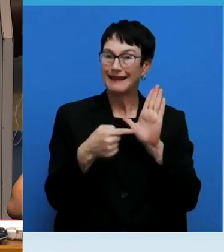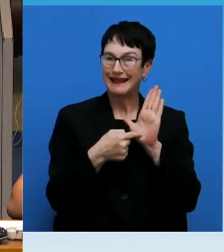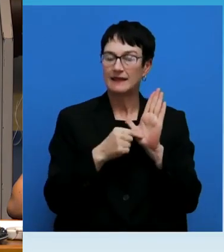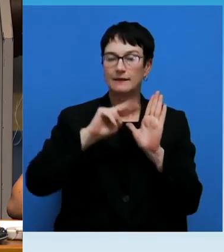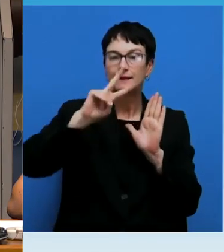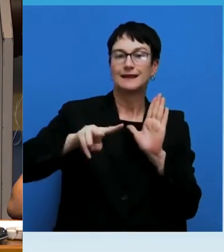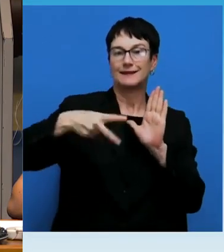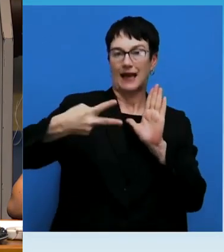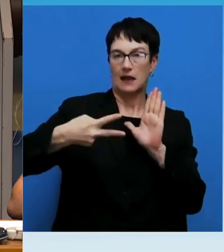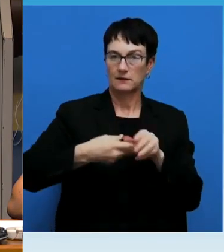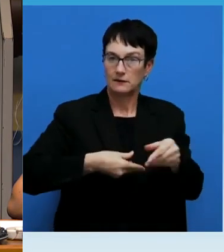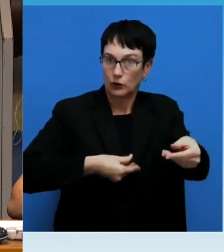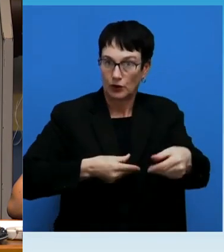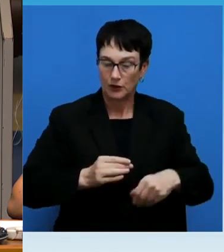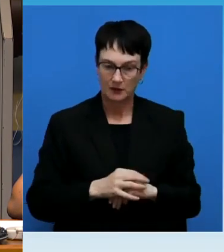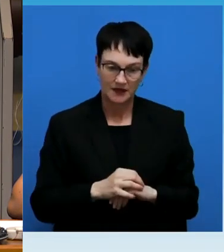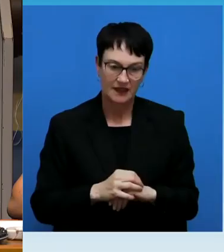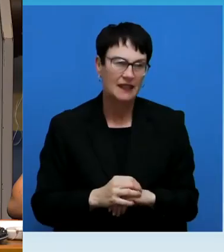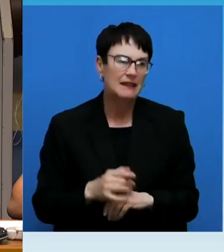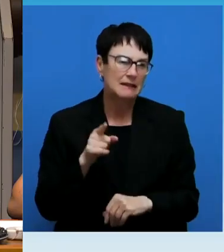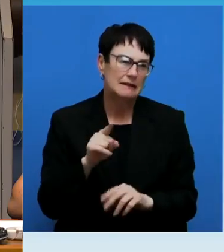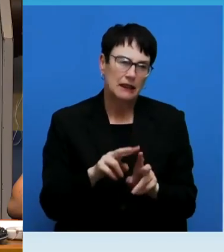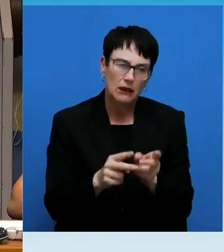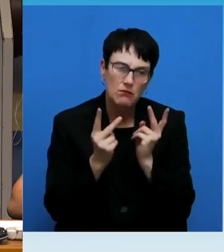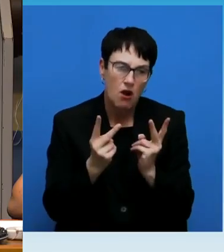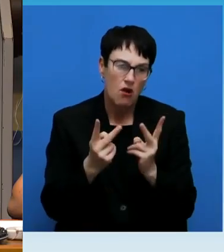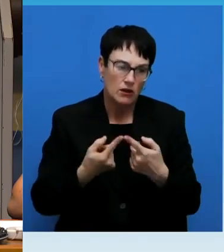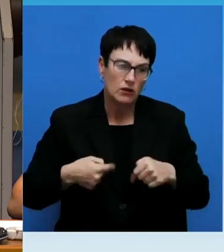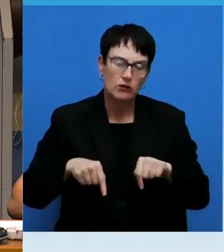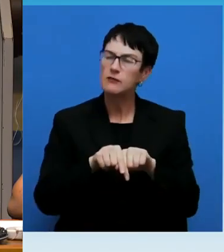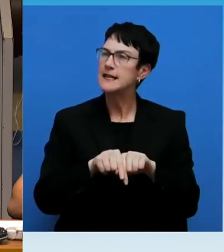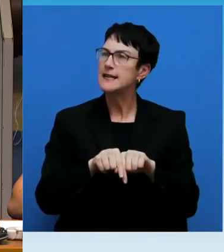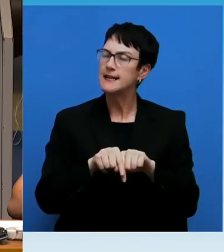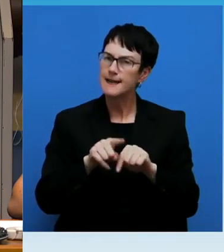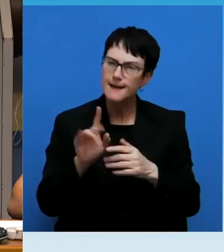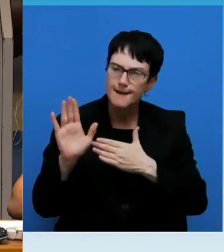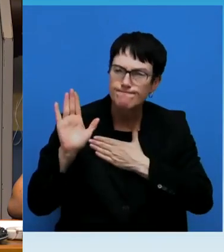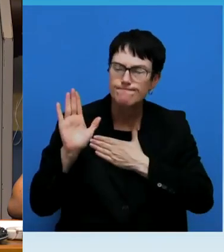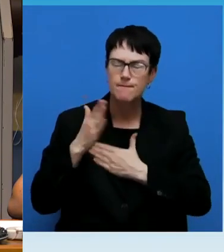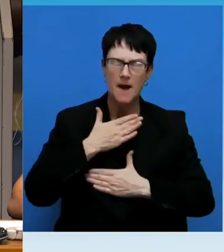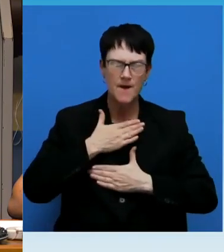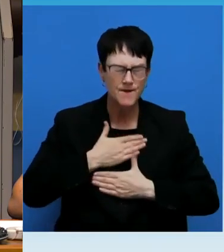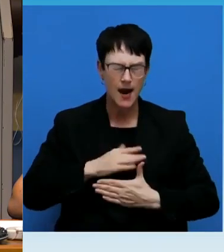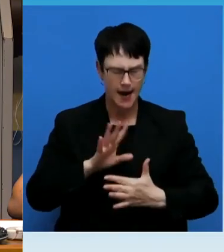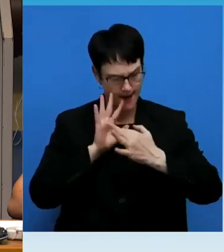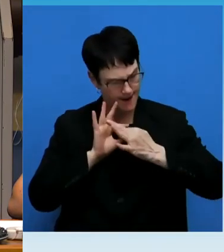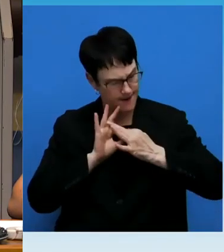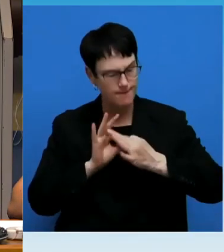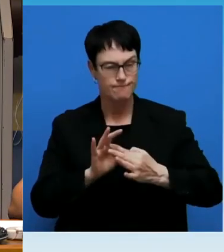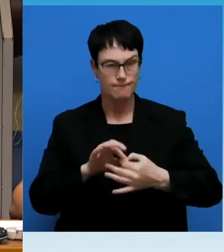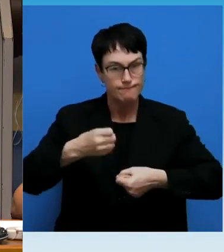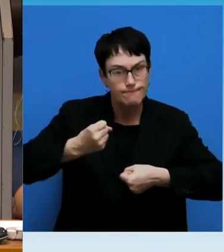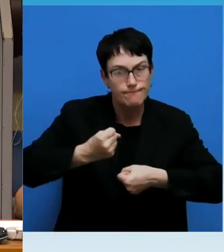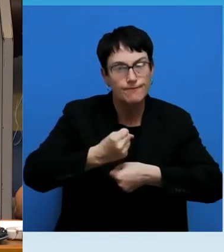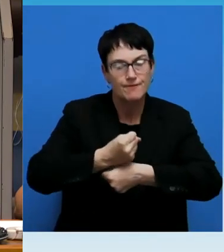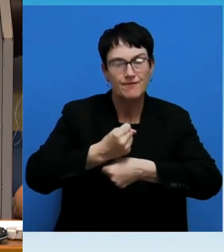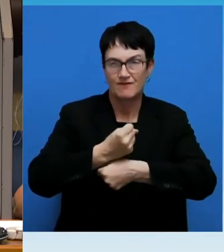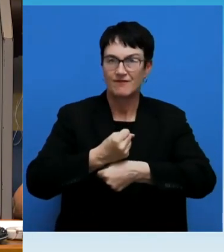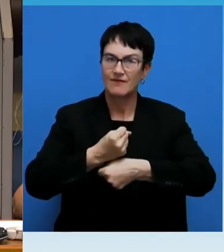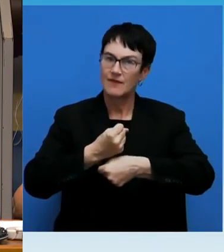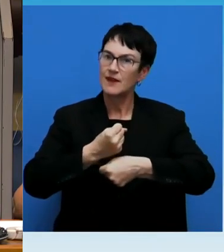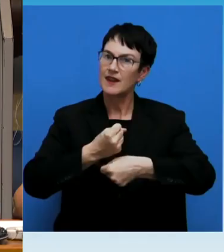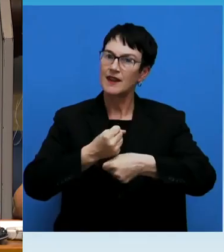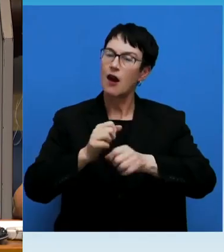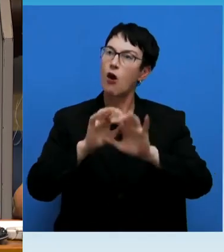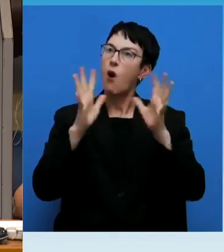our attitudes. That is what the Convention on the Rights of Persons with Disabilities set out to change 20 years ago.